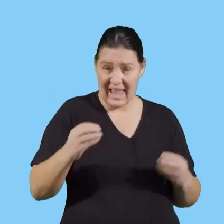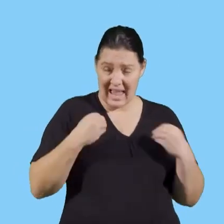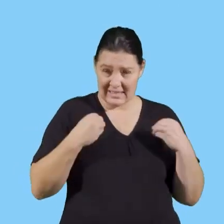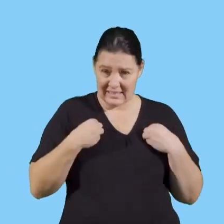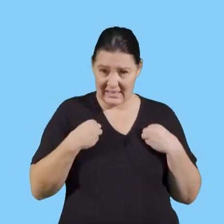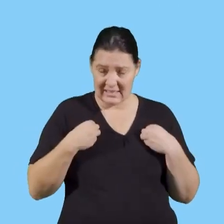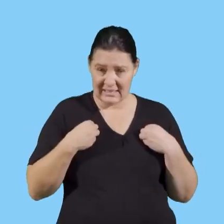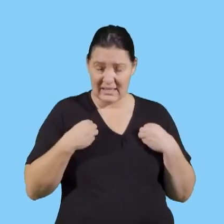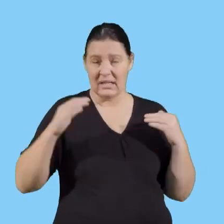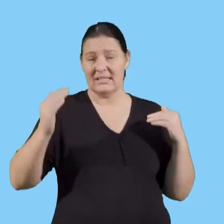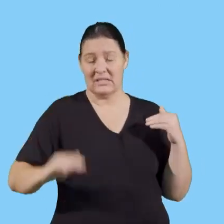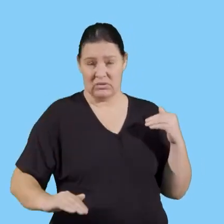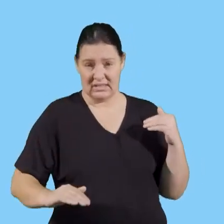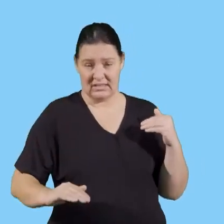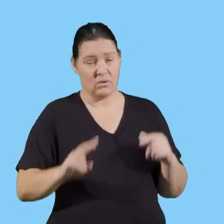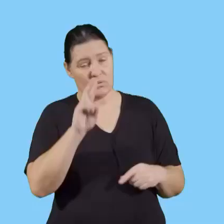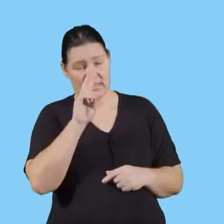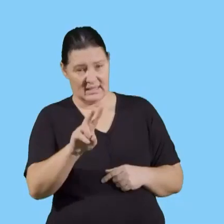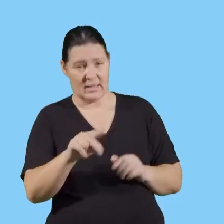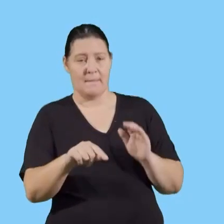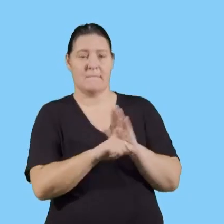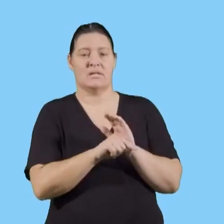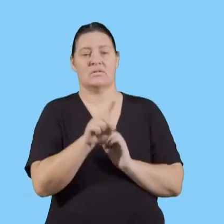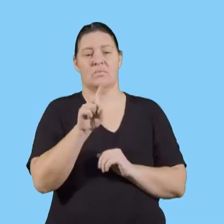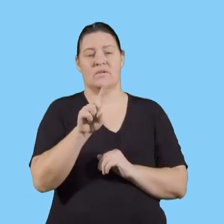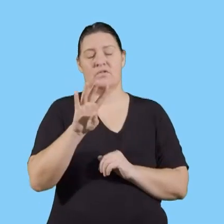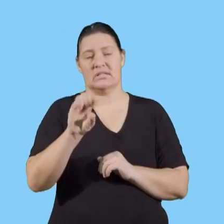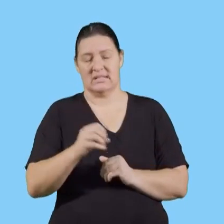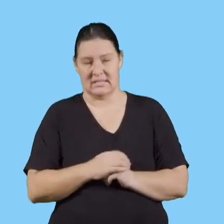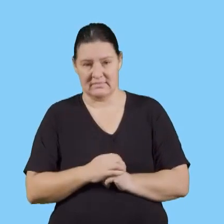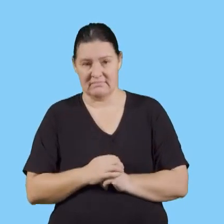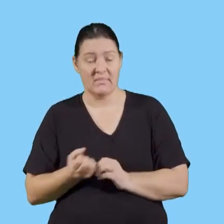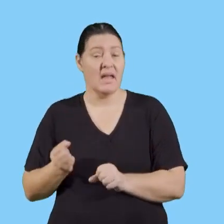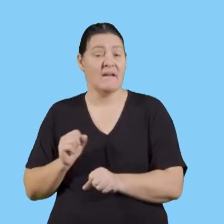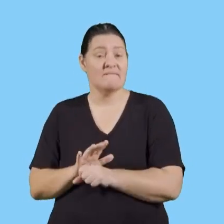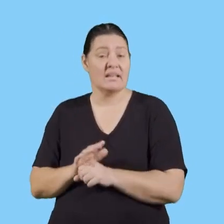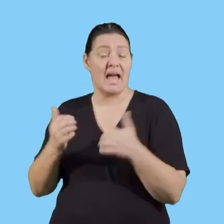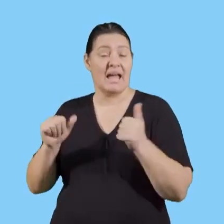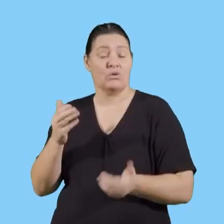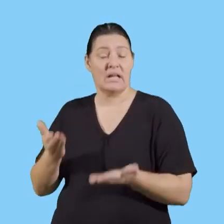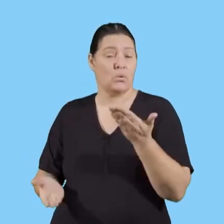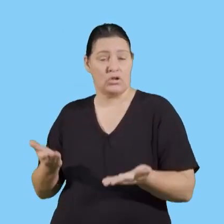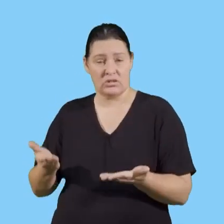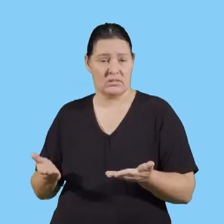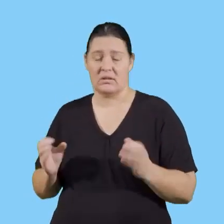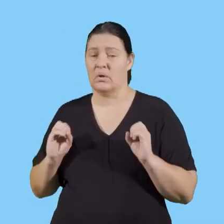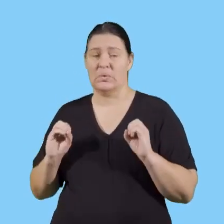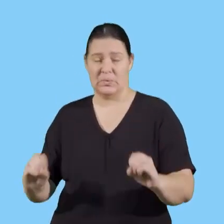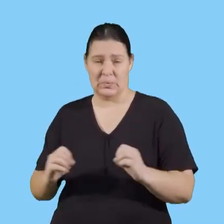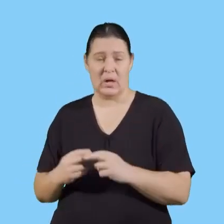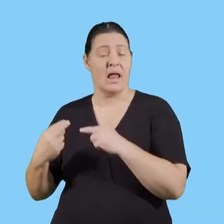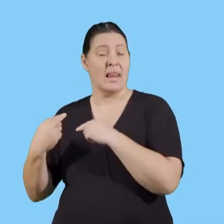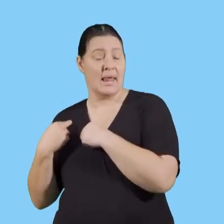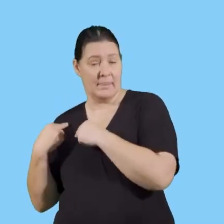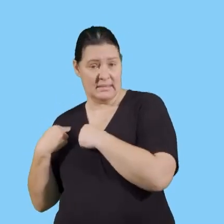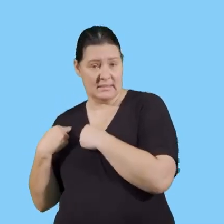you're decreasing it. So hence you see there is a minus. Is there any effect on my accounting equation? Definitely not.